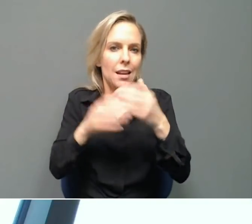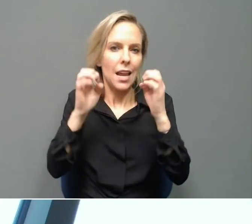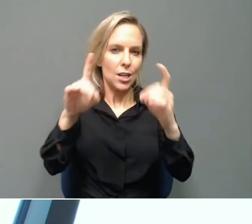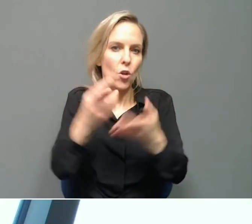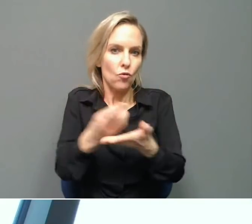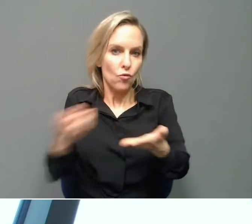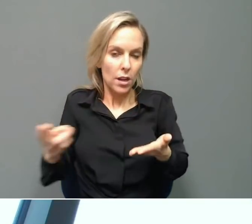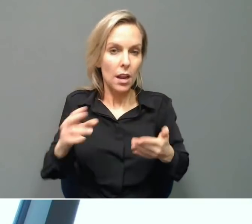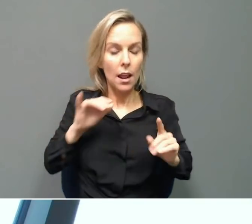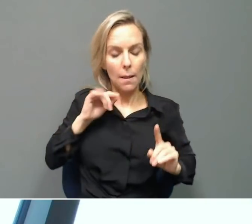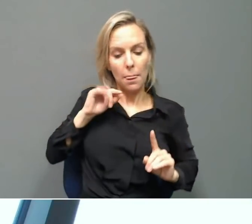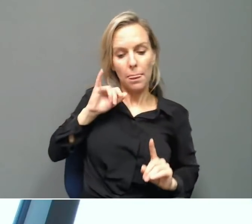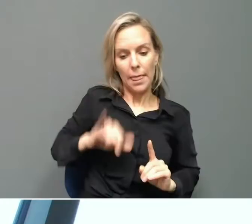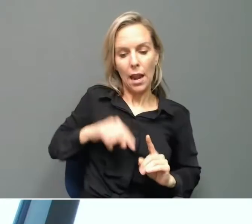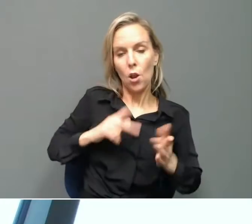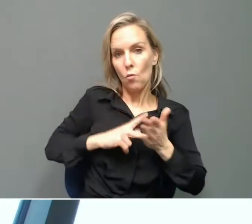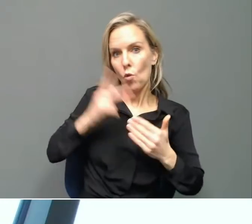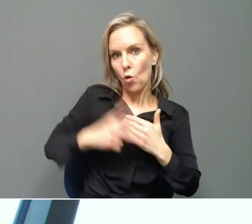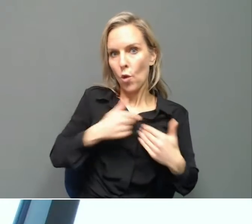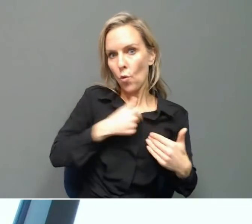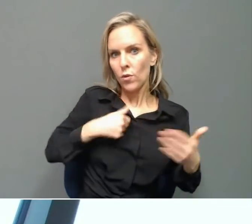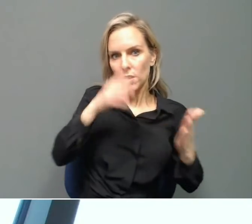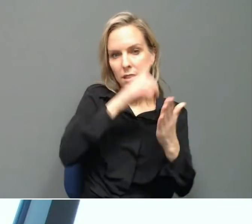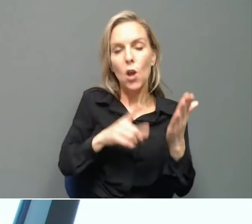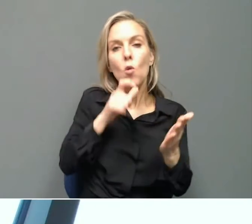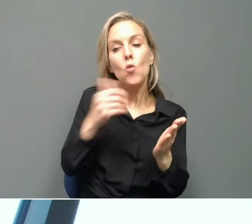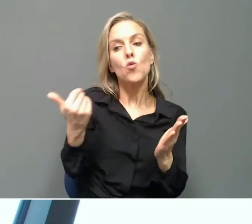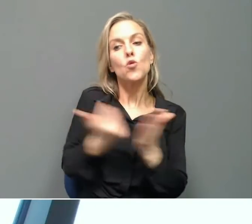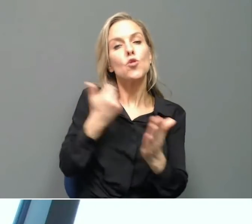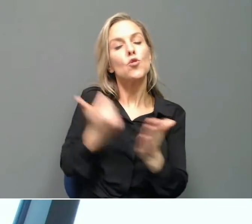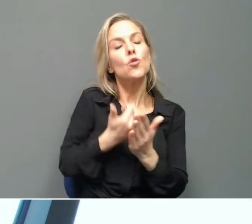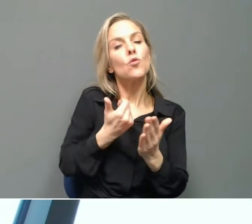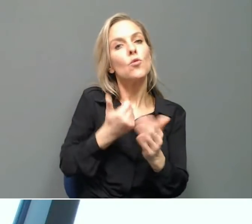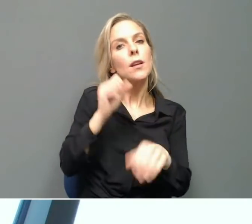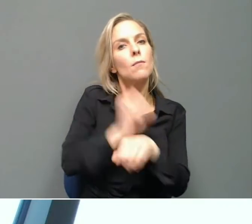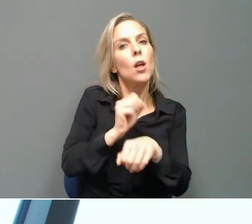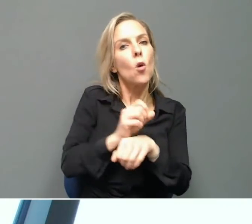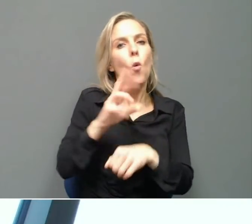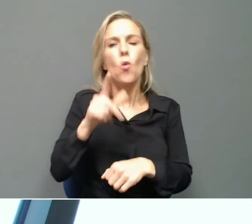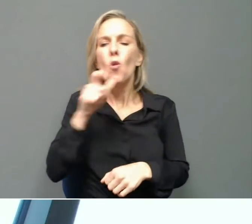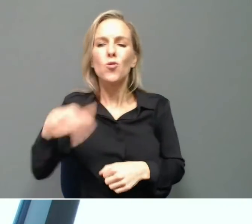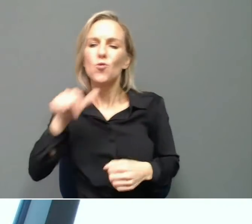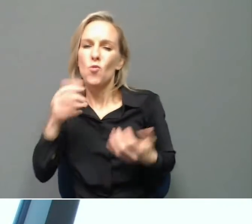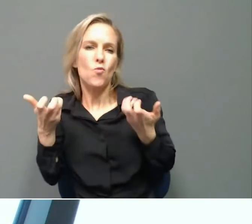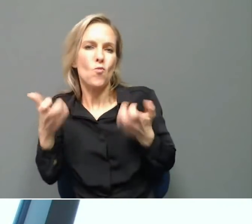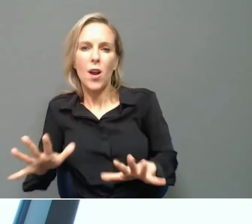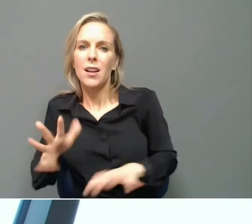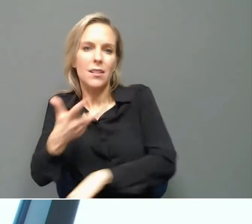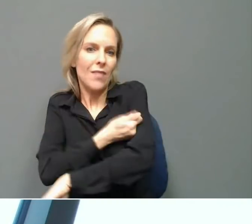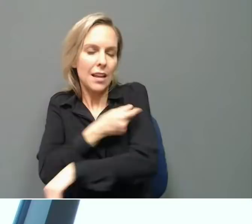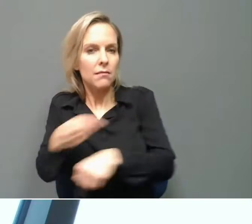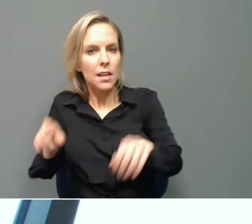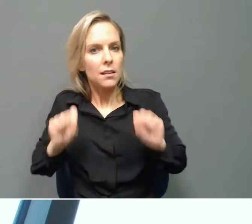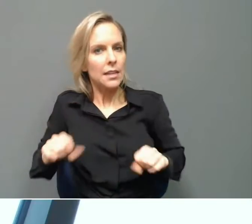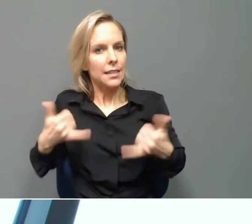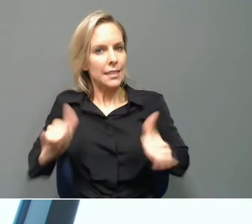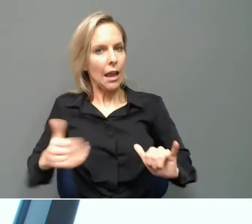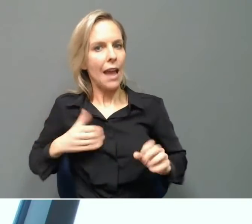designed allows those new employees or reluctant employees to get vaccinated, so they have that